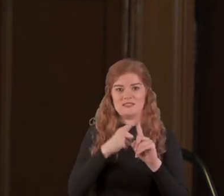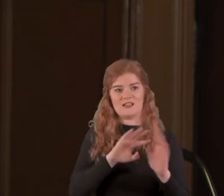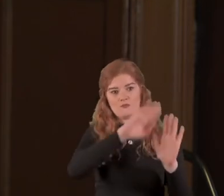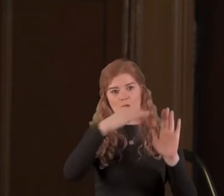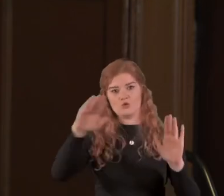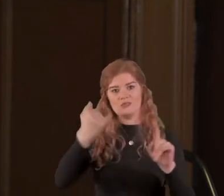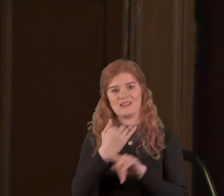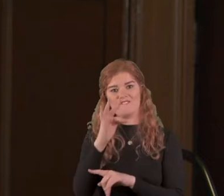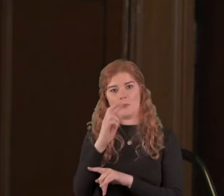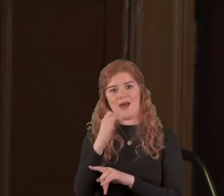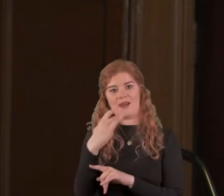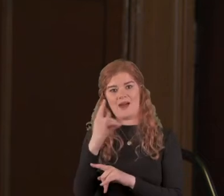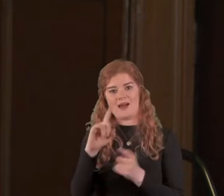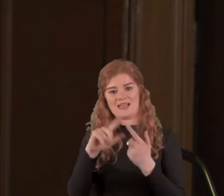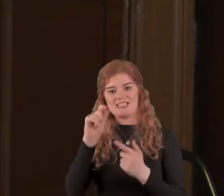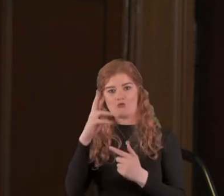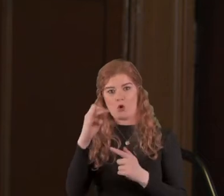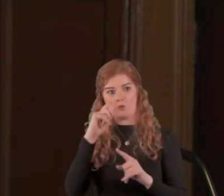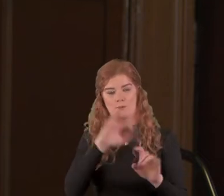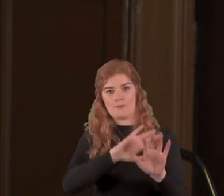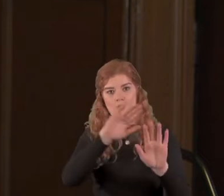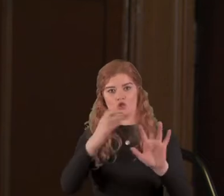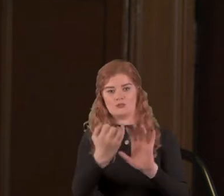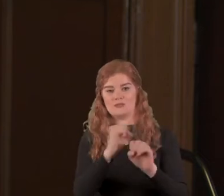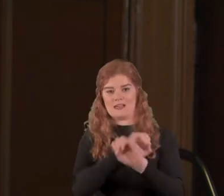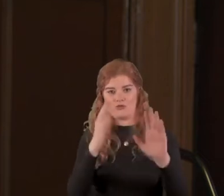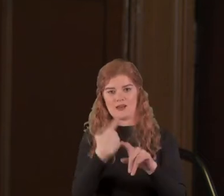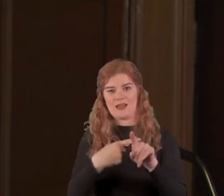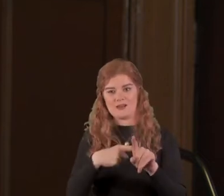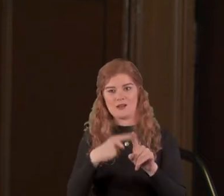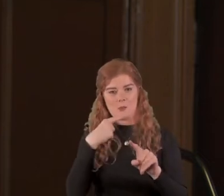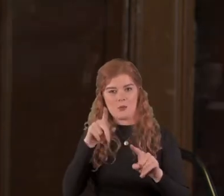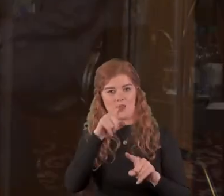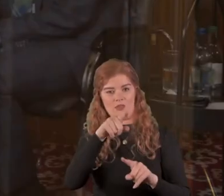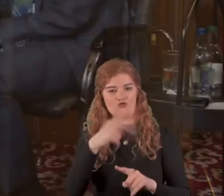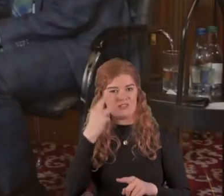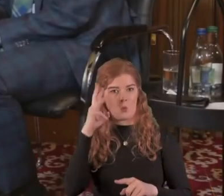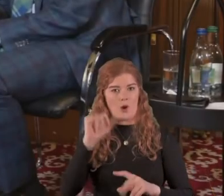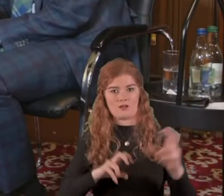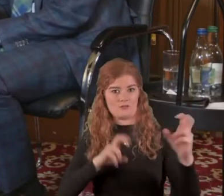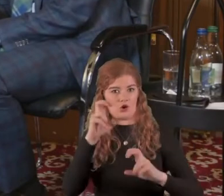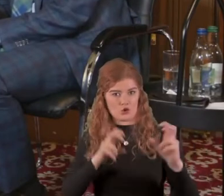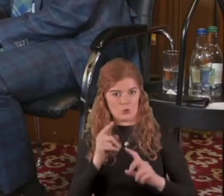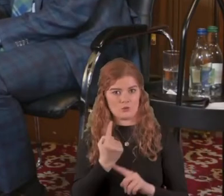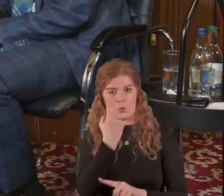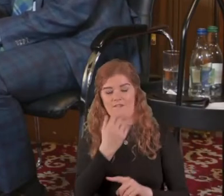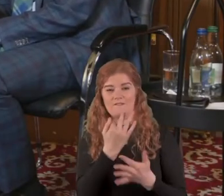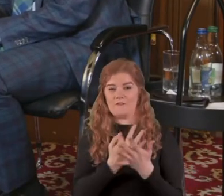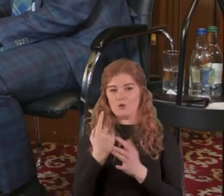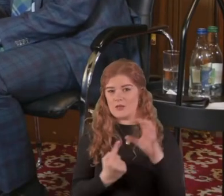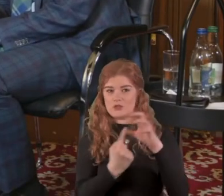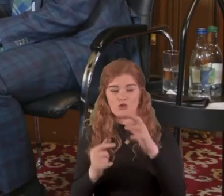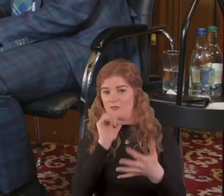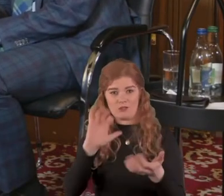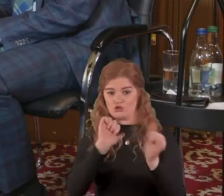Tyrone emerging once again. The integrity of their quarrel is one of the few institutions that has been